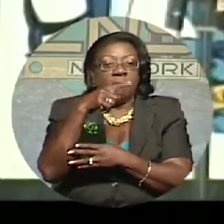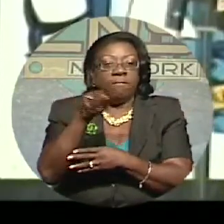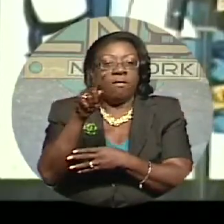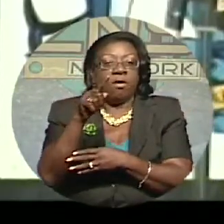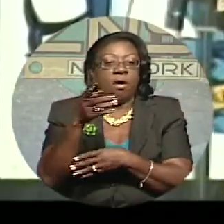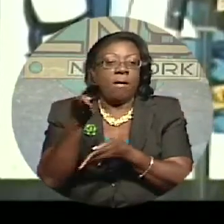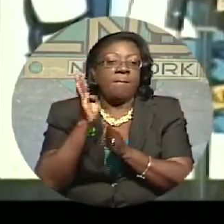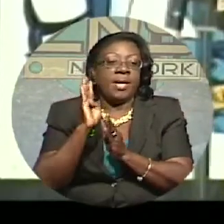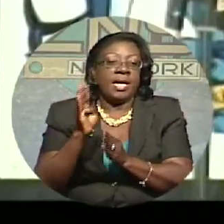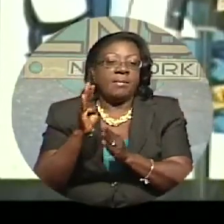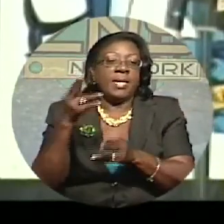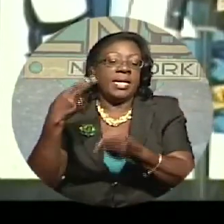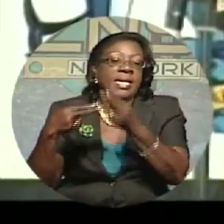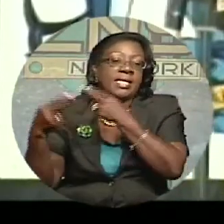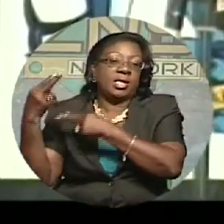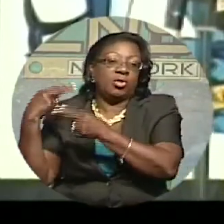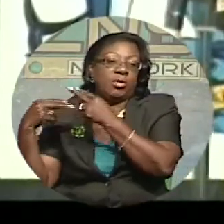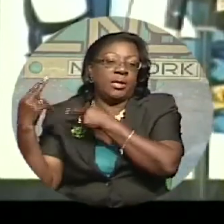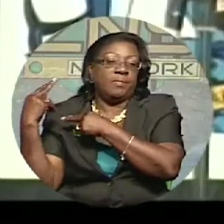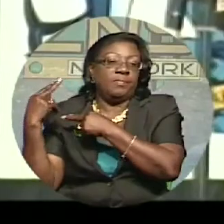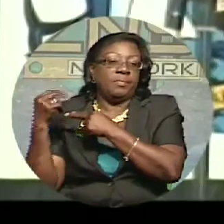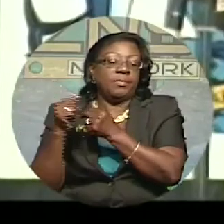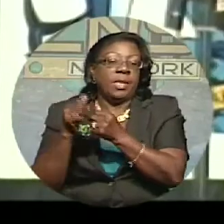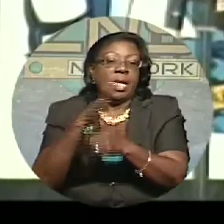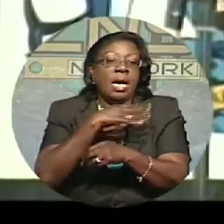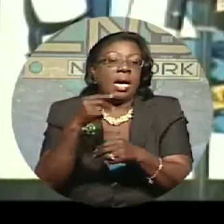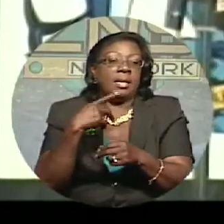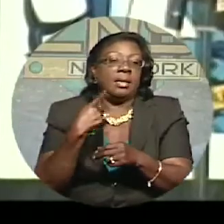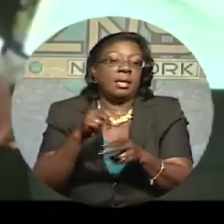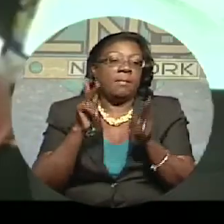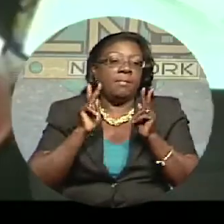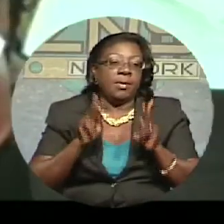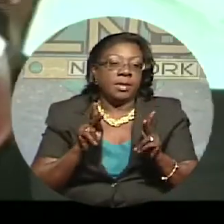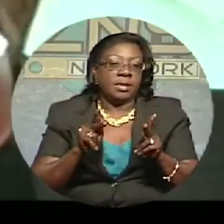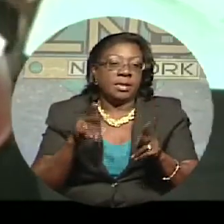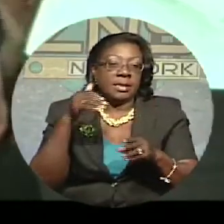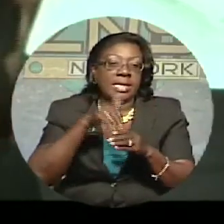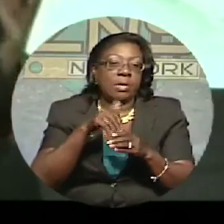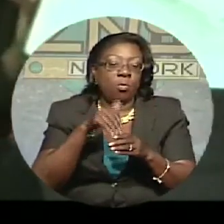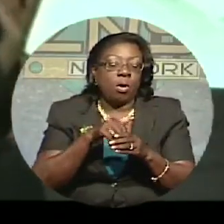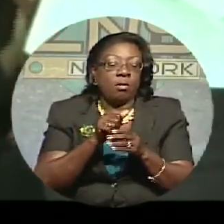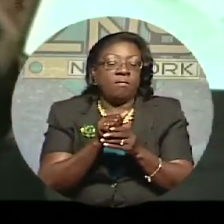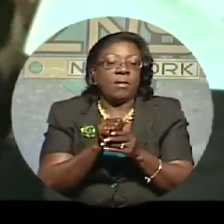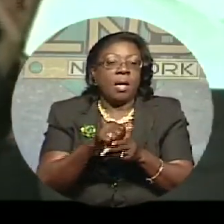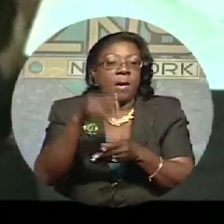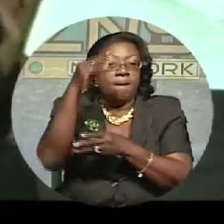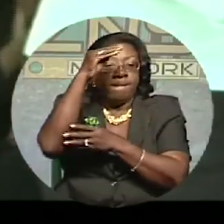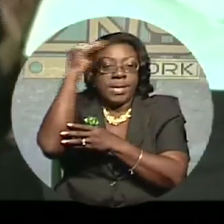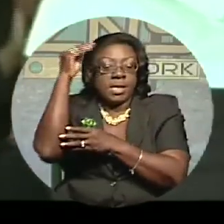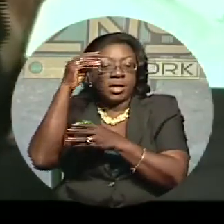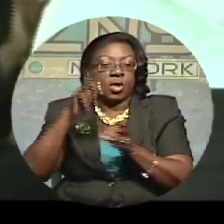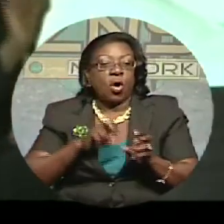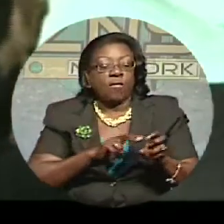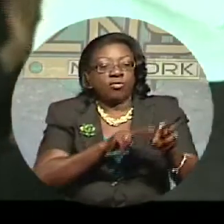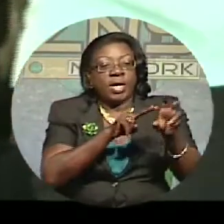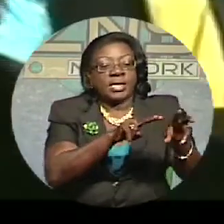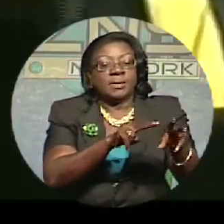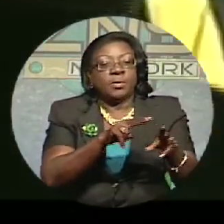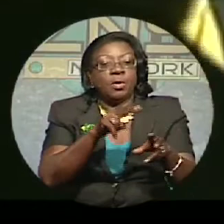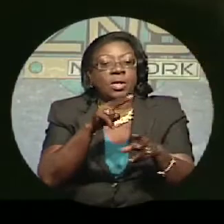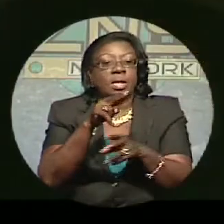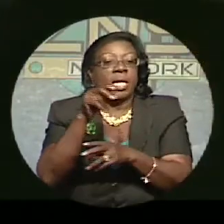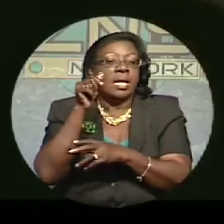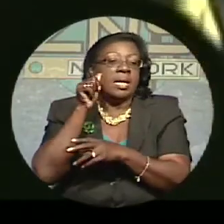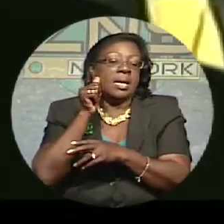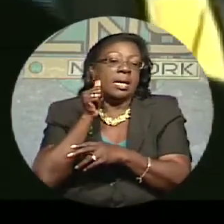for Bahamian history and the personalities involved. Minister of Transport and Aviation, the Honorable